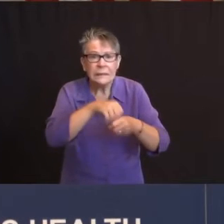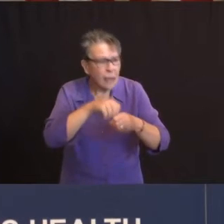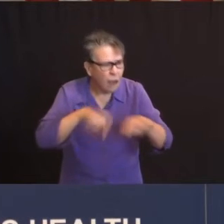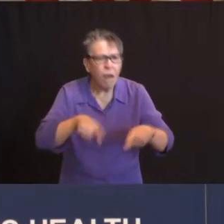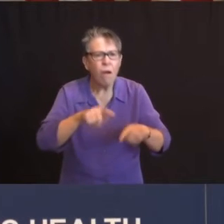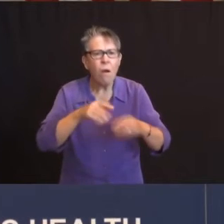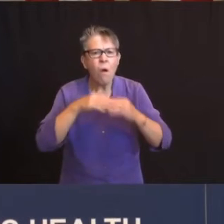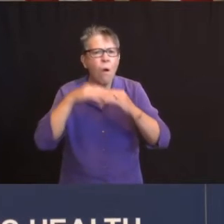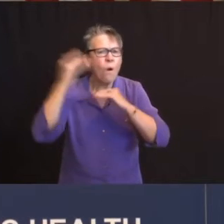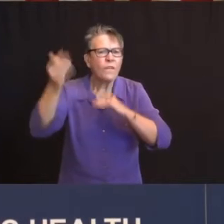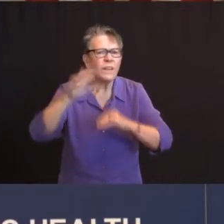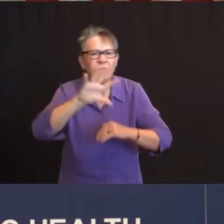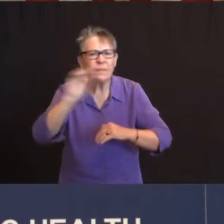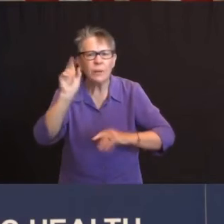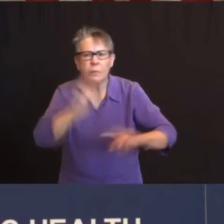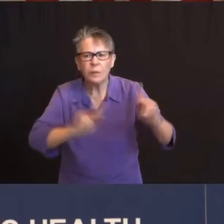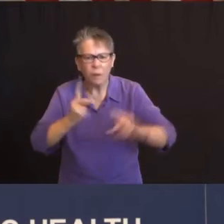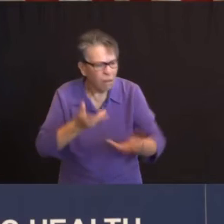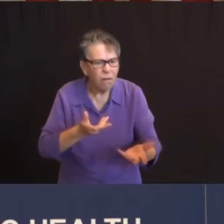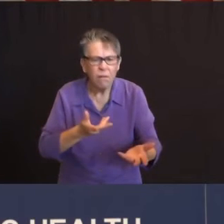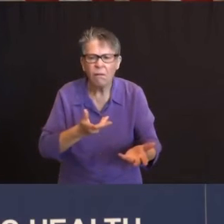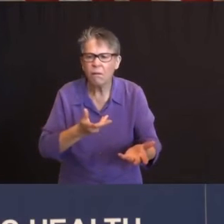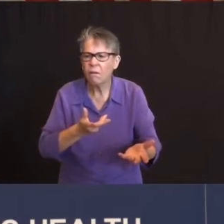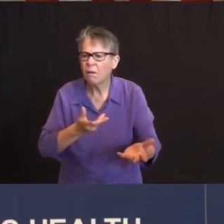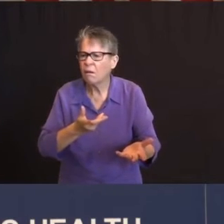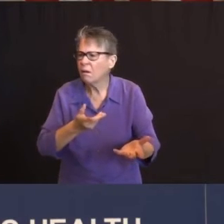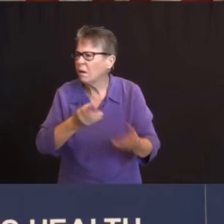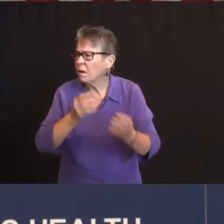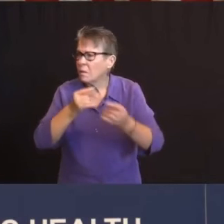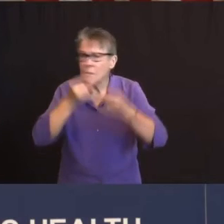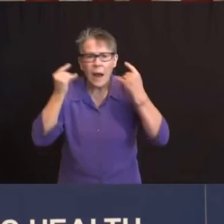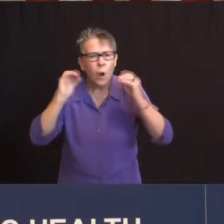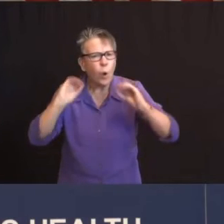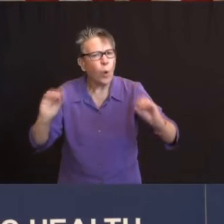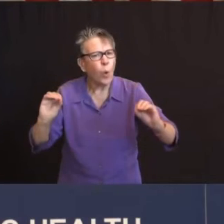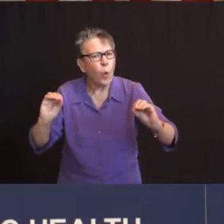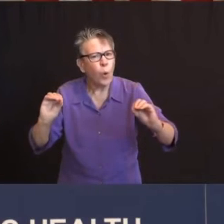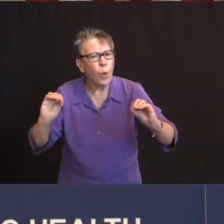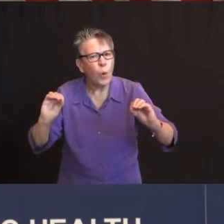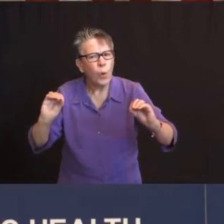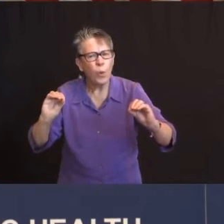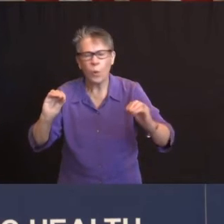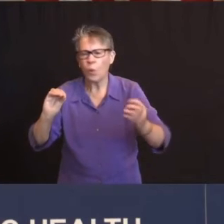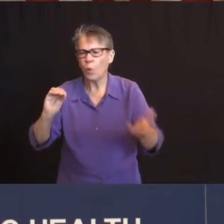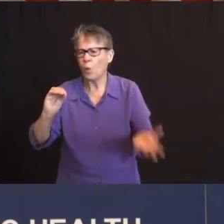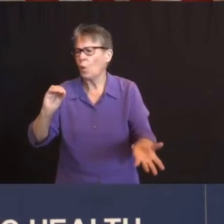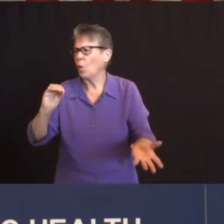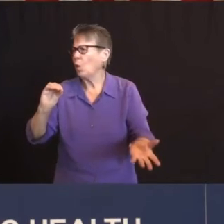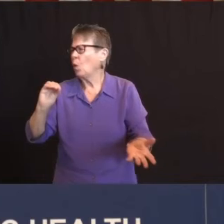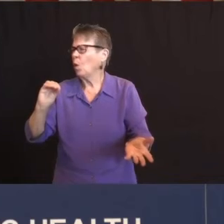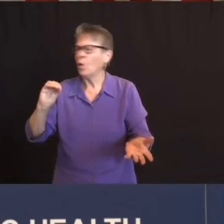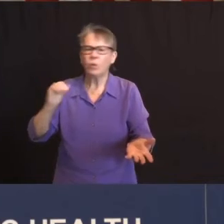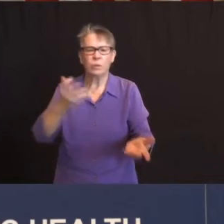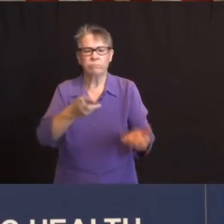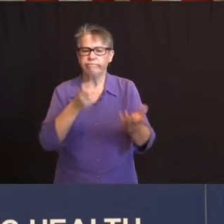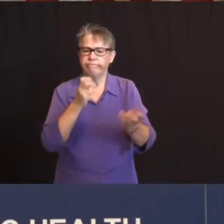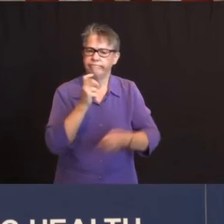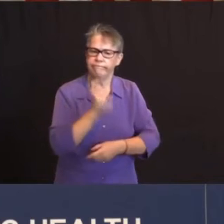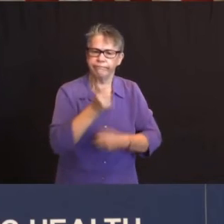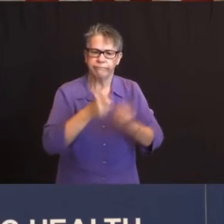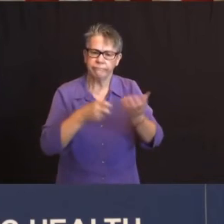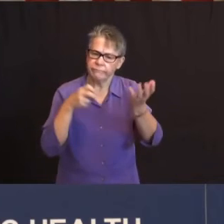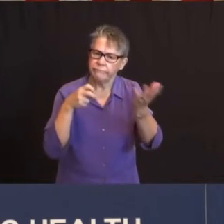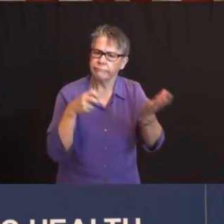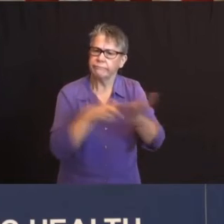and no one was wearing masks. That subject was cited also for maintaining a public nuisance as well